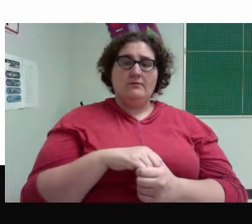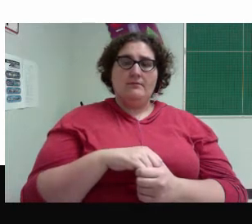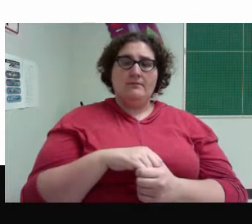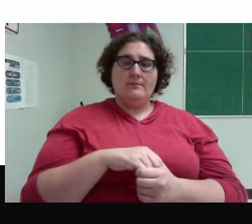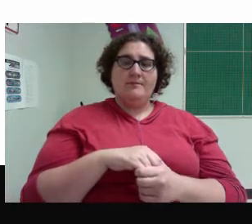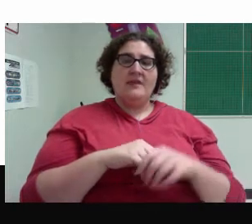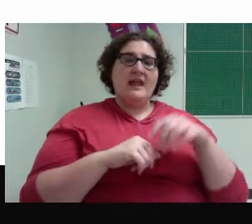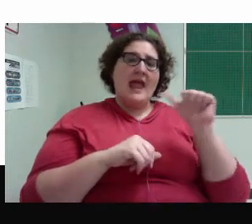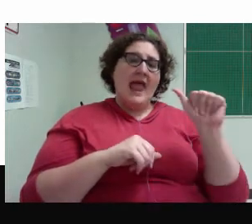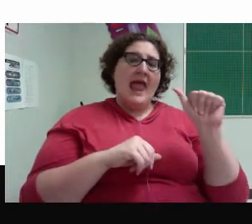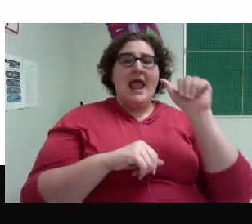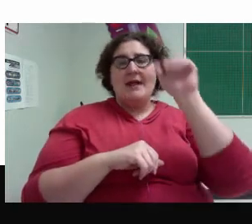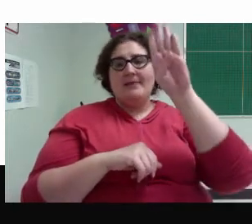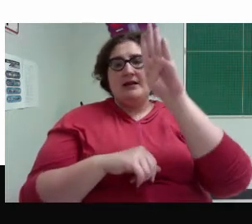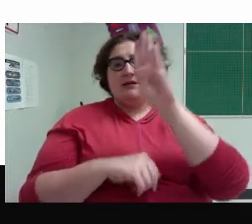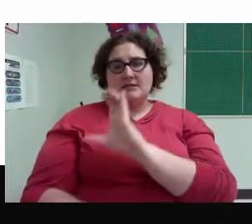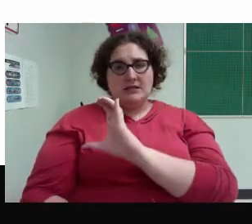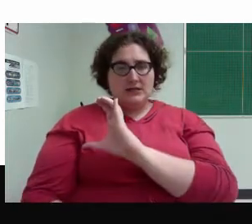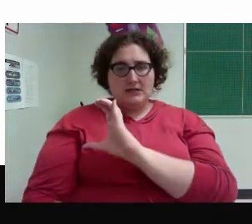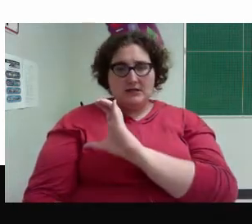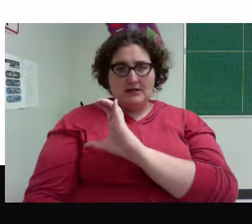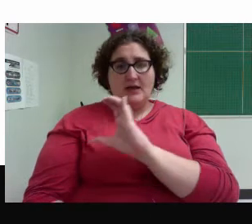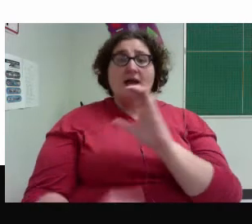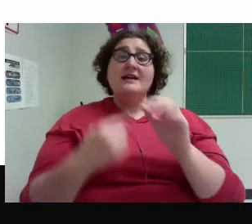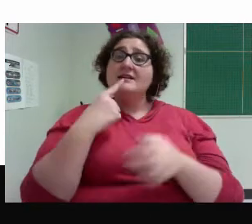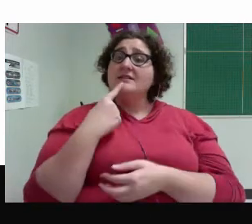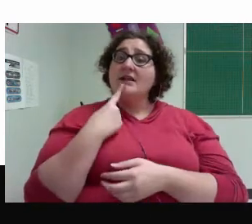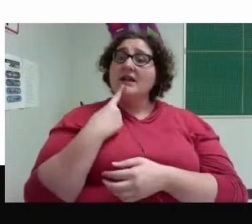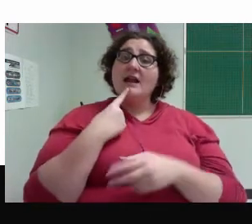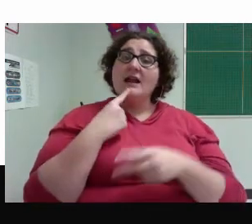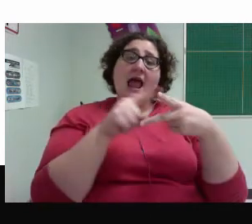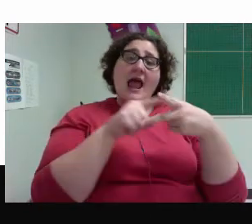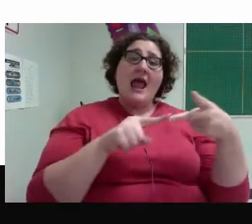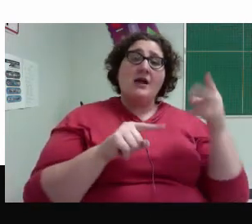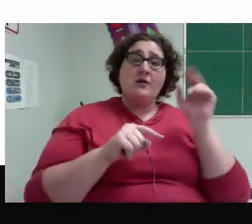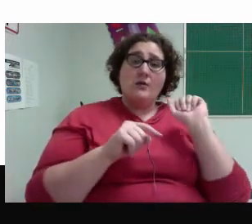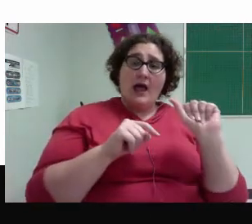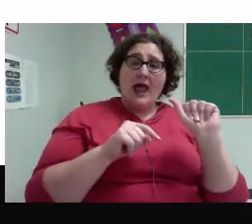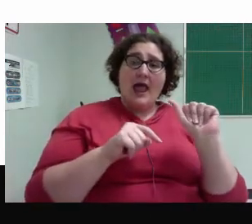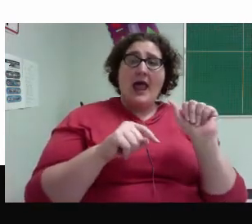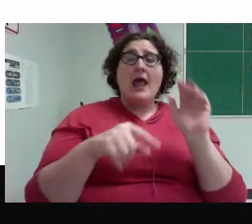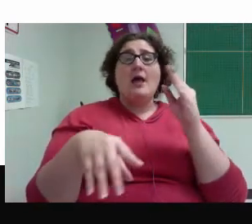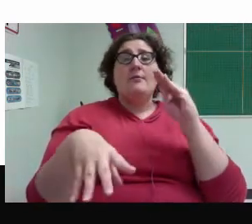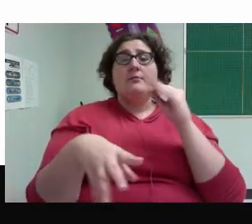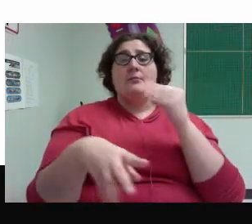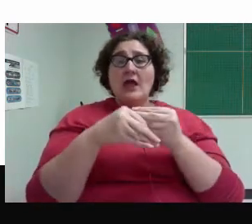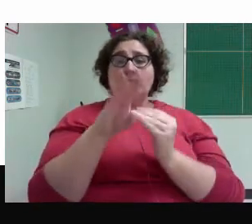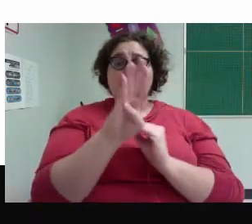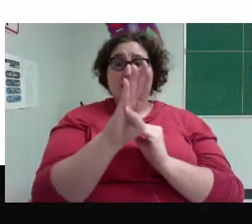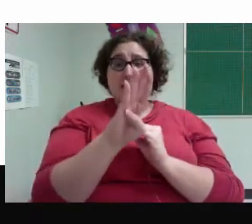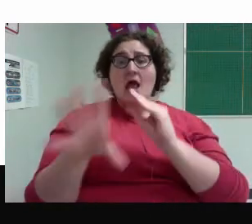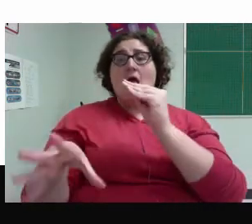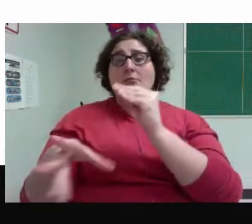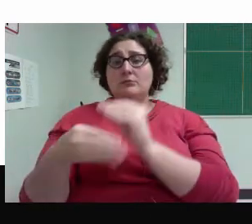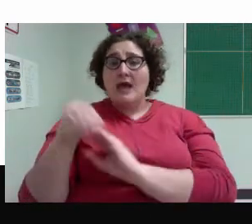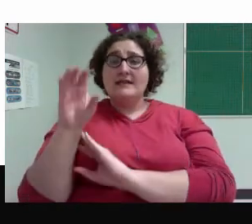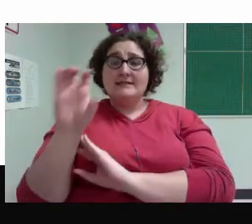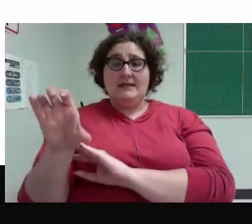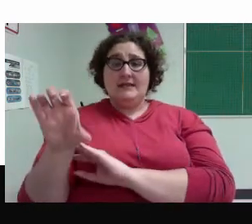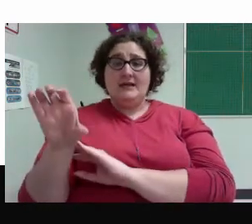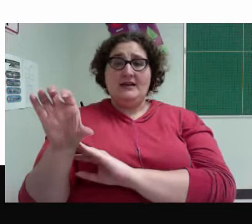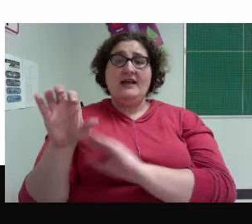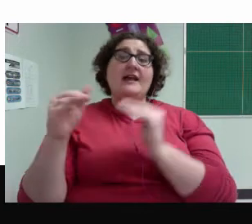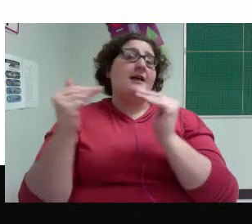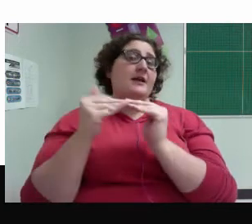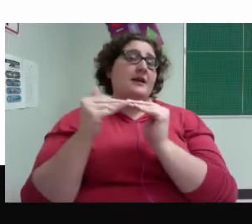let's call this ABC, it's saying that angle A plus angle B plus angle